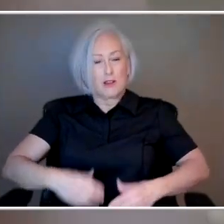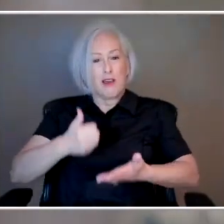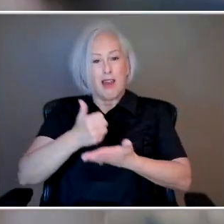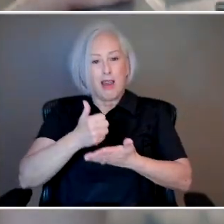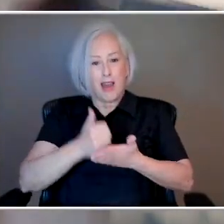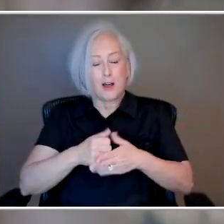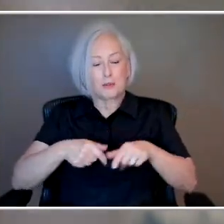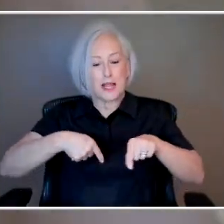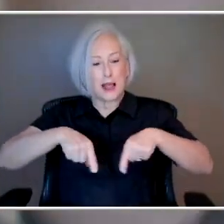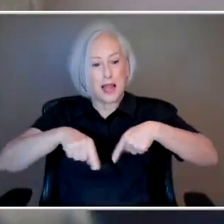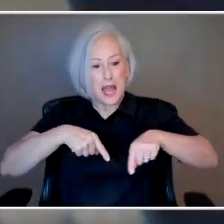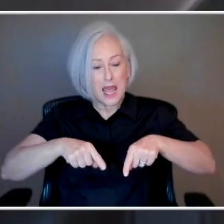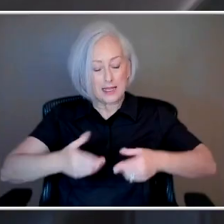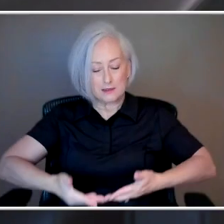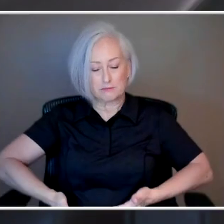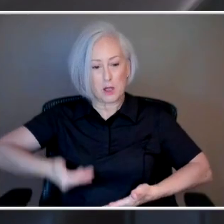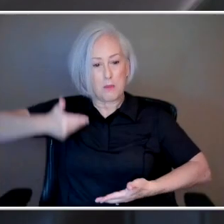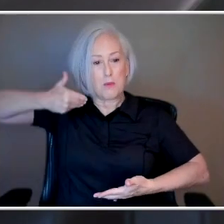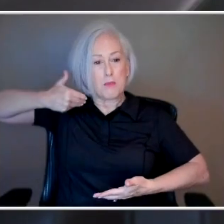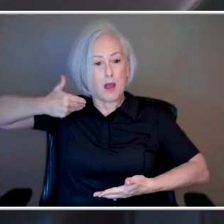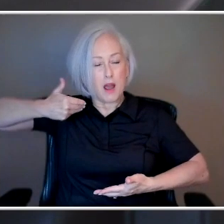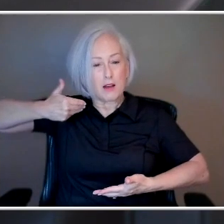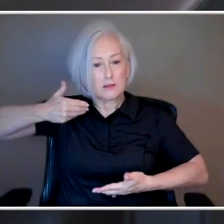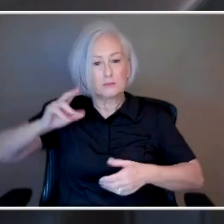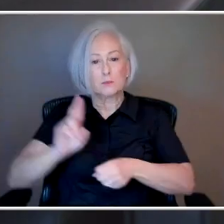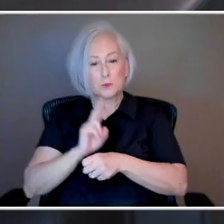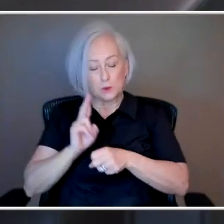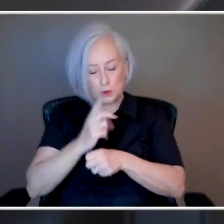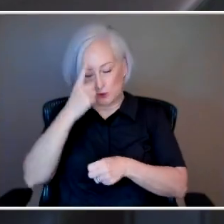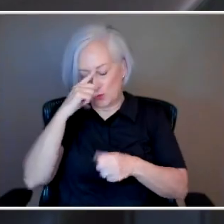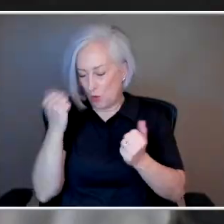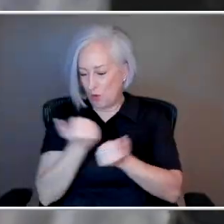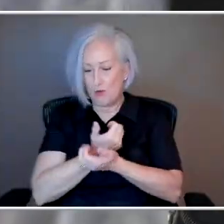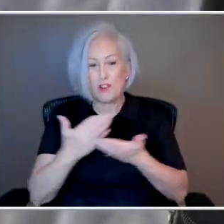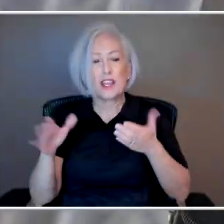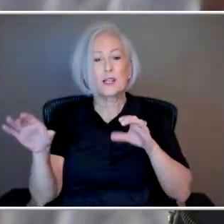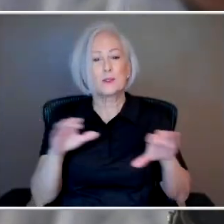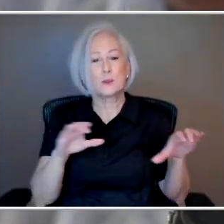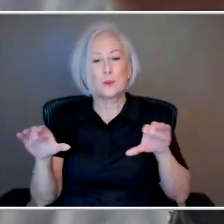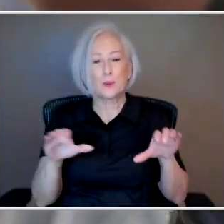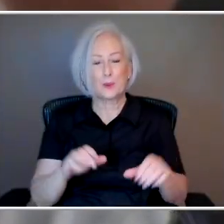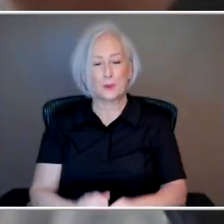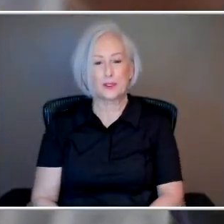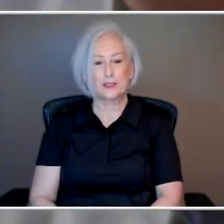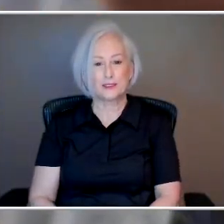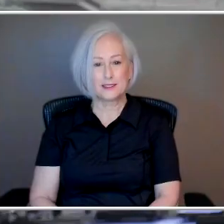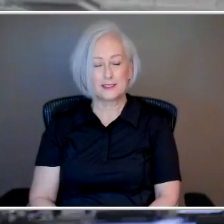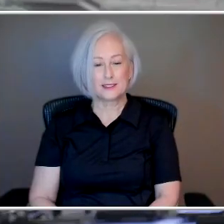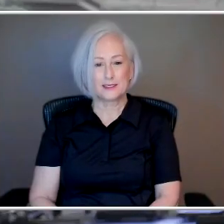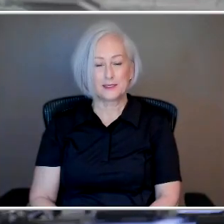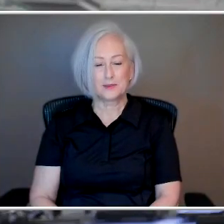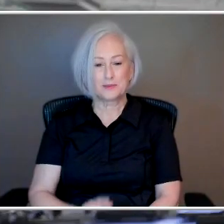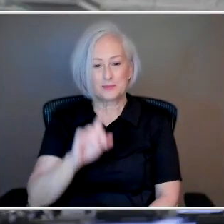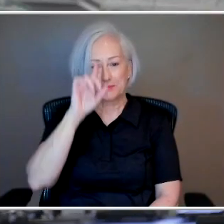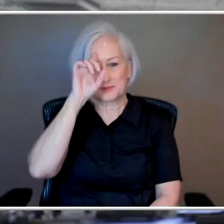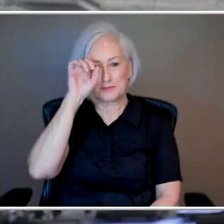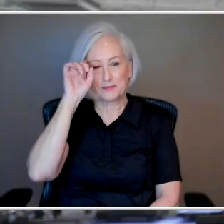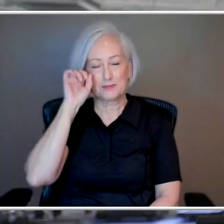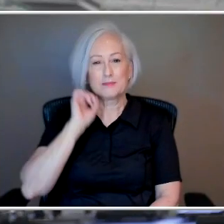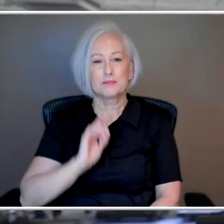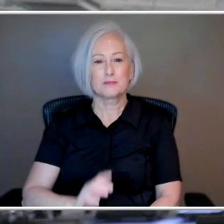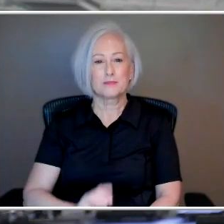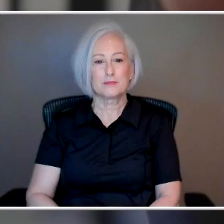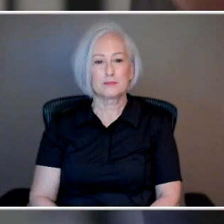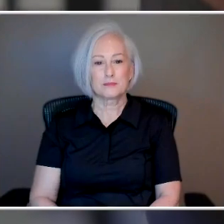2. You use your core in everything you do. Good job. Down, slow, try not to swing. You don't really realize